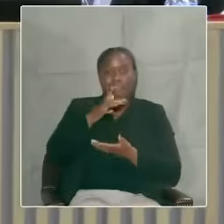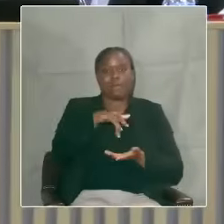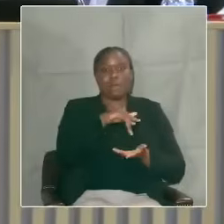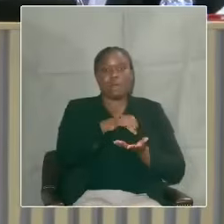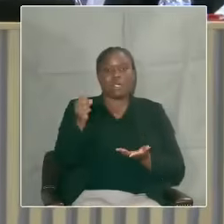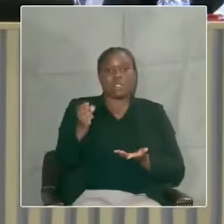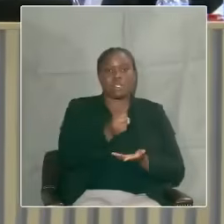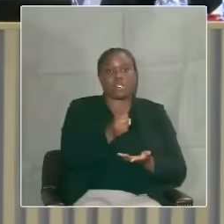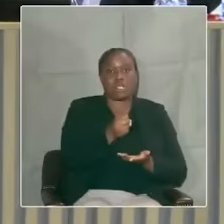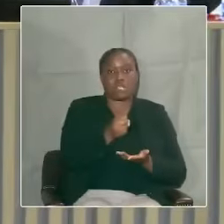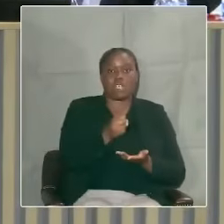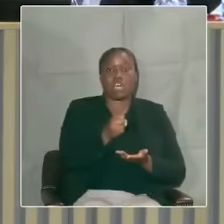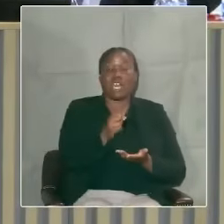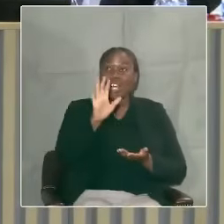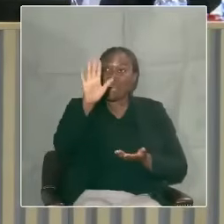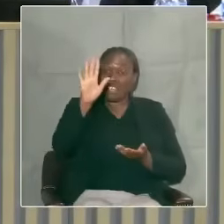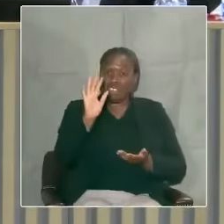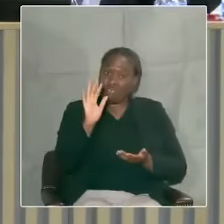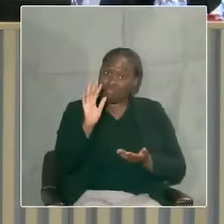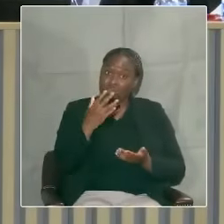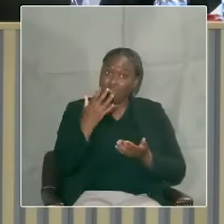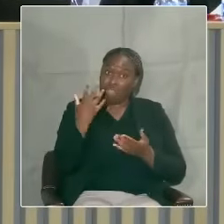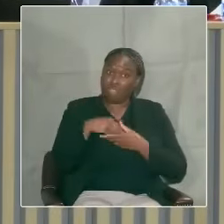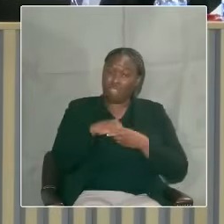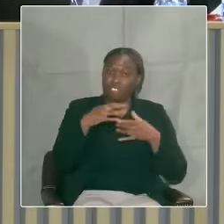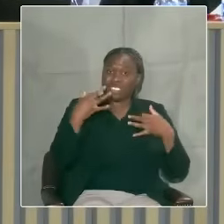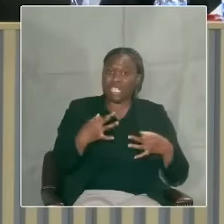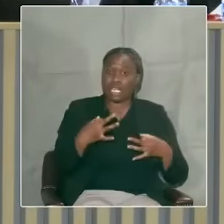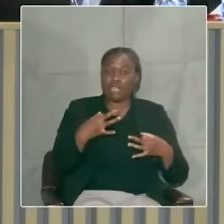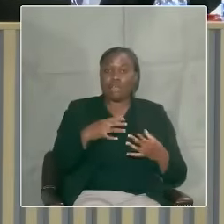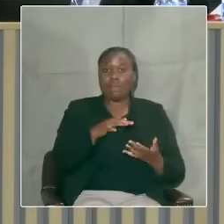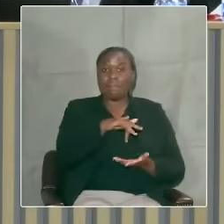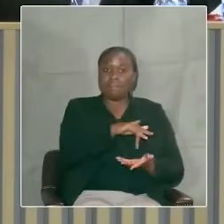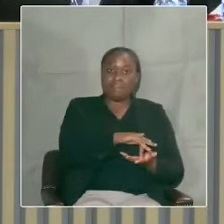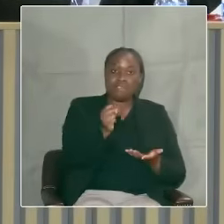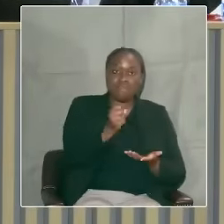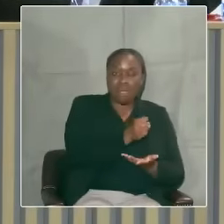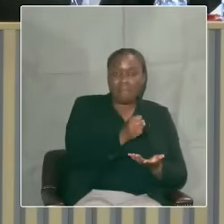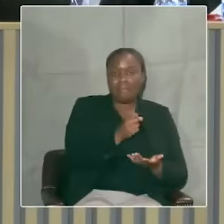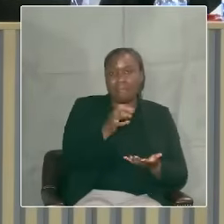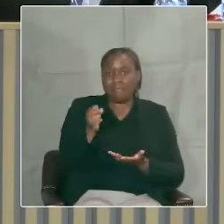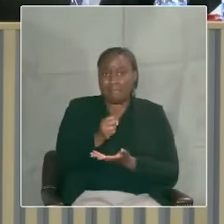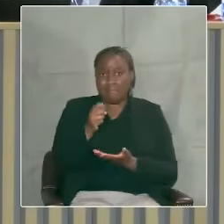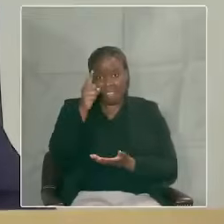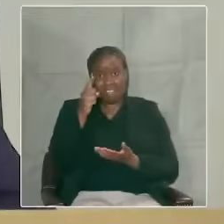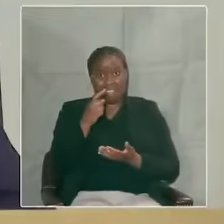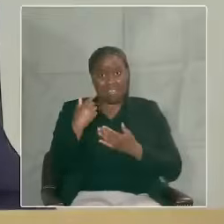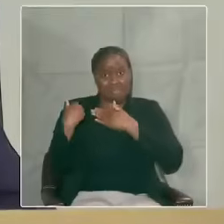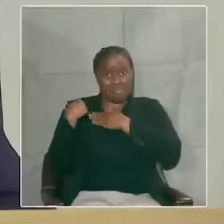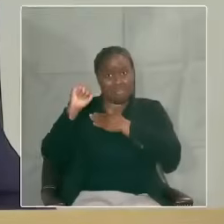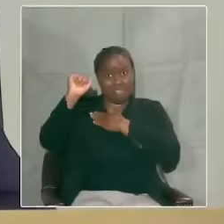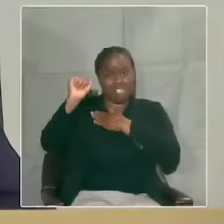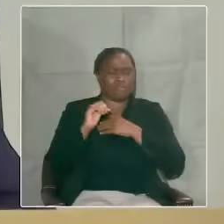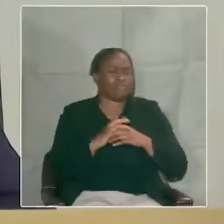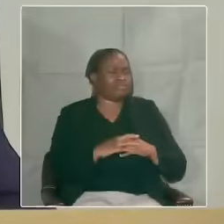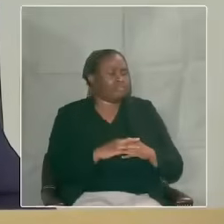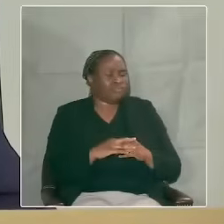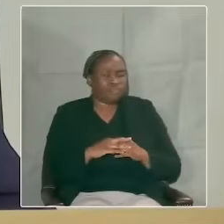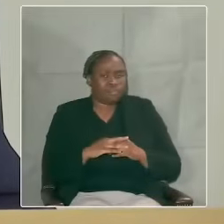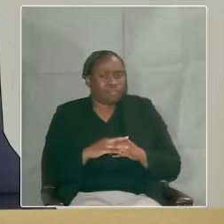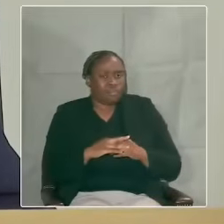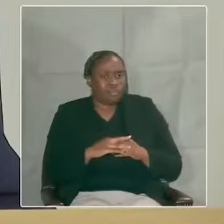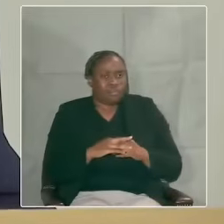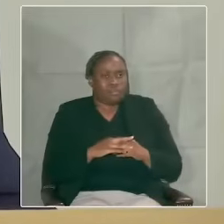ordinarily a matter that the minister gets to make a decision about, to give instructions on? No, normally when the posts